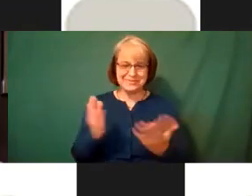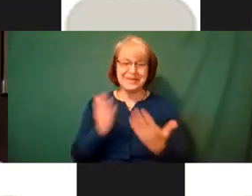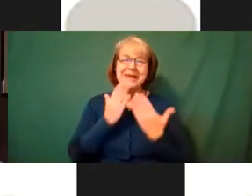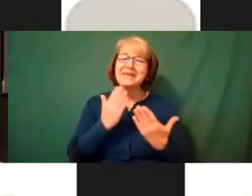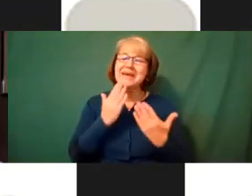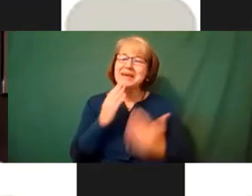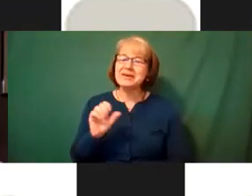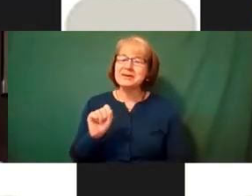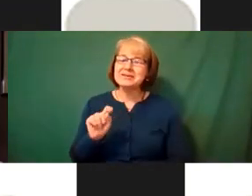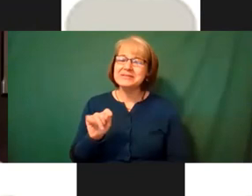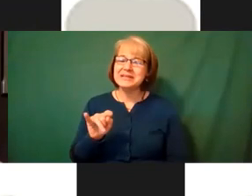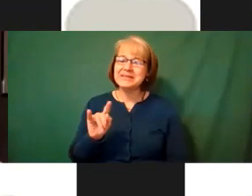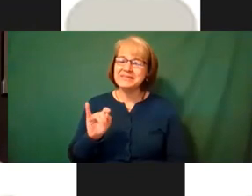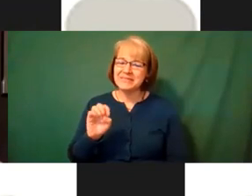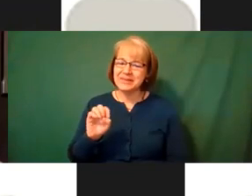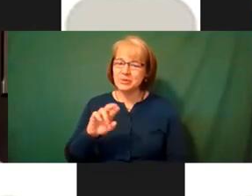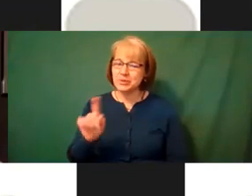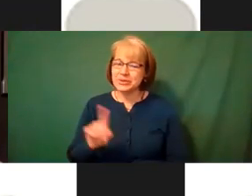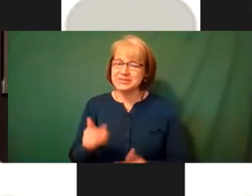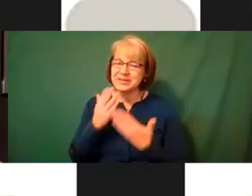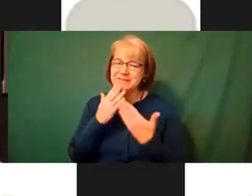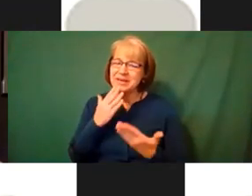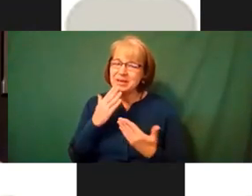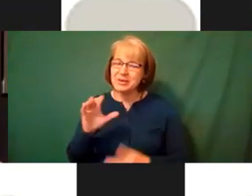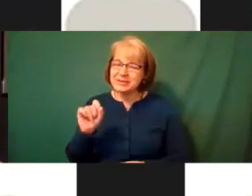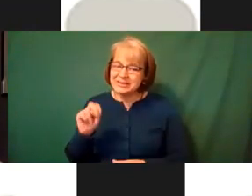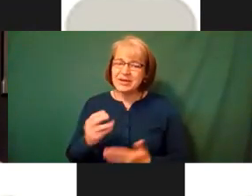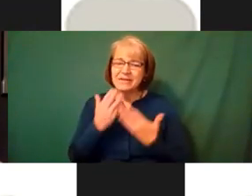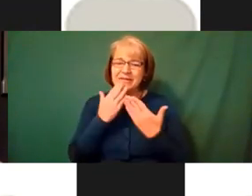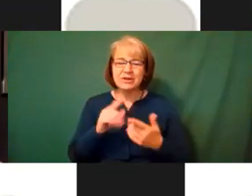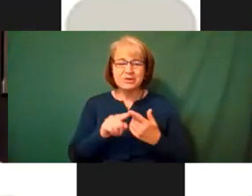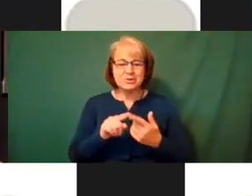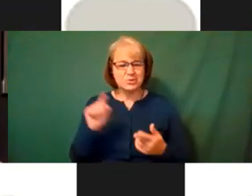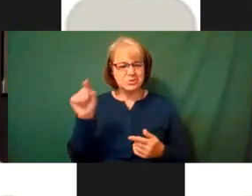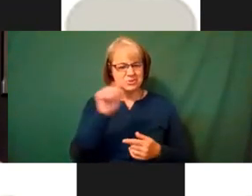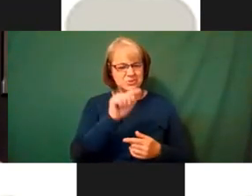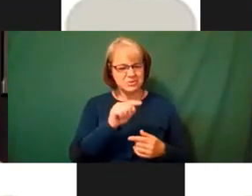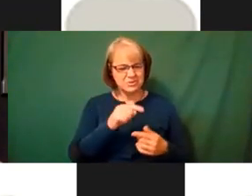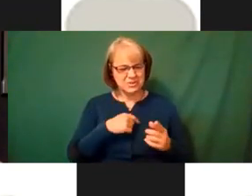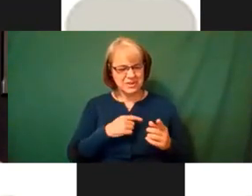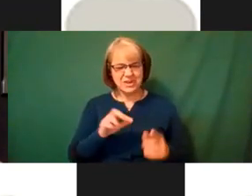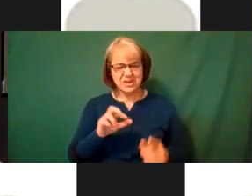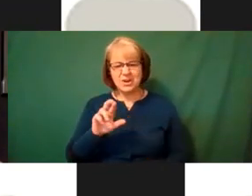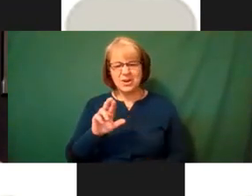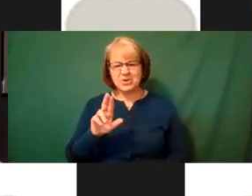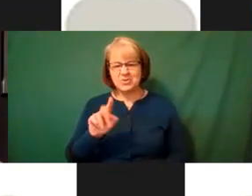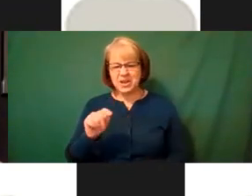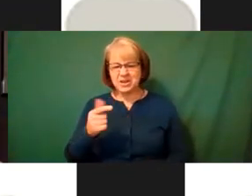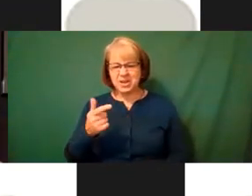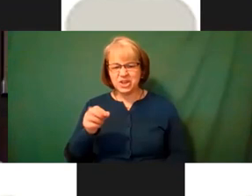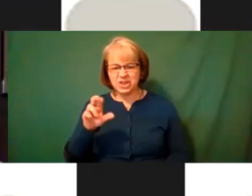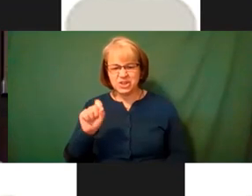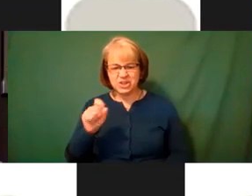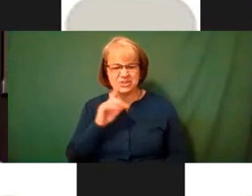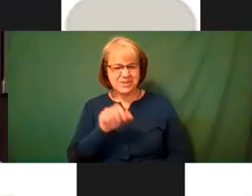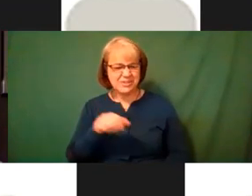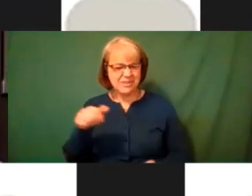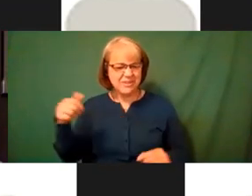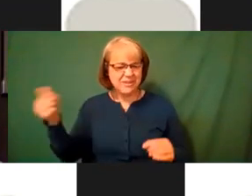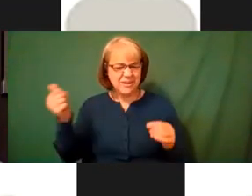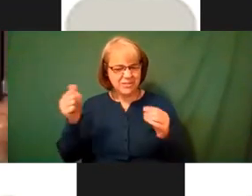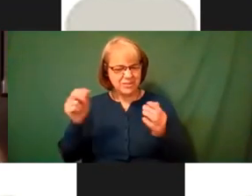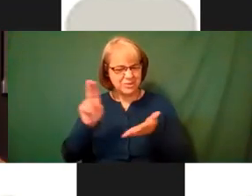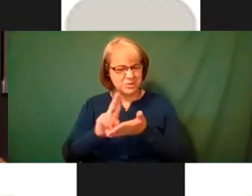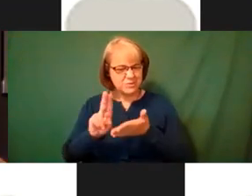Stevie Ruiz. Thank you to CSUN. Thank you to, I think, Rutgers. Thank you to everyone who made it possible for me to be